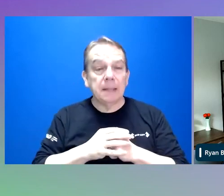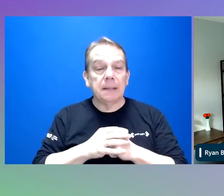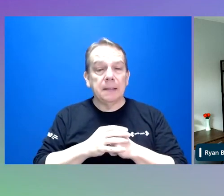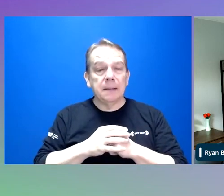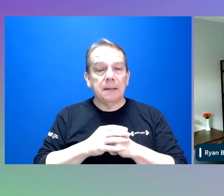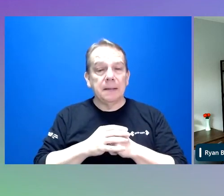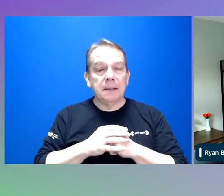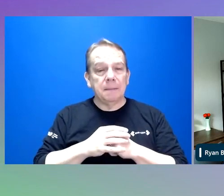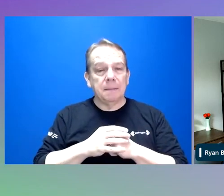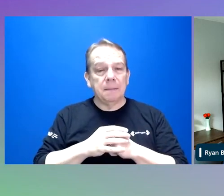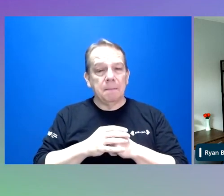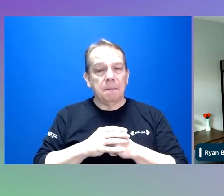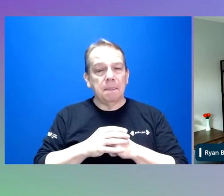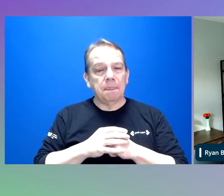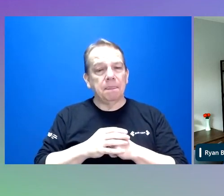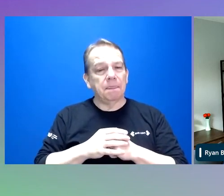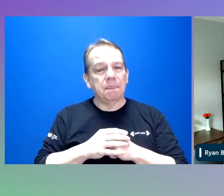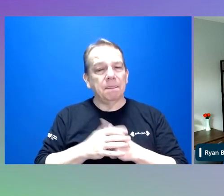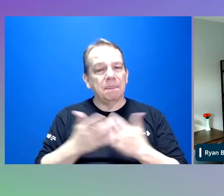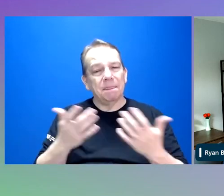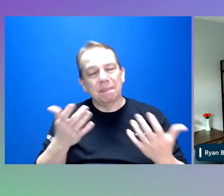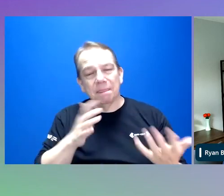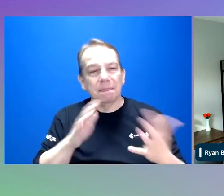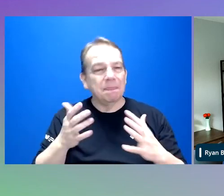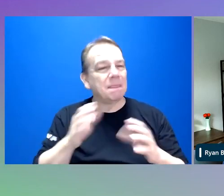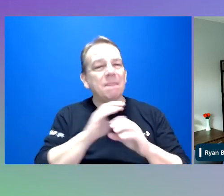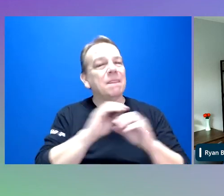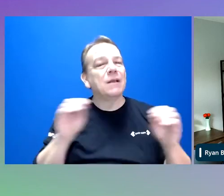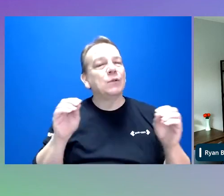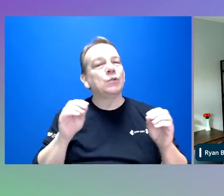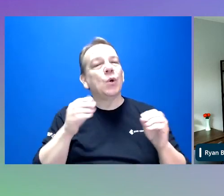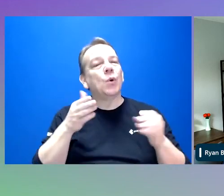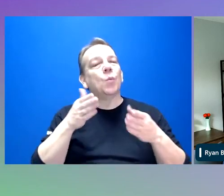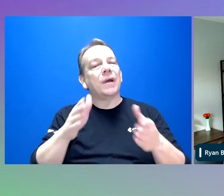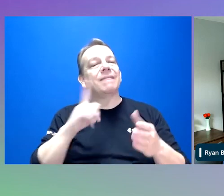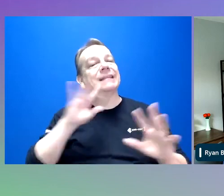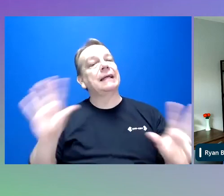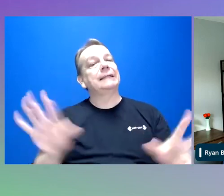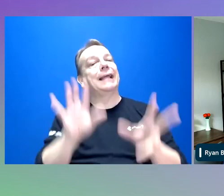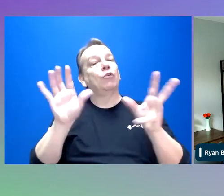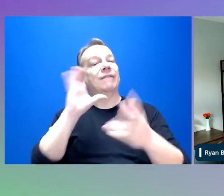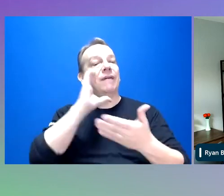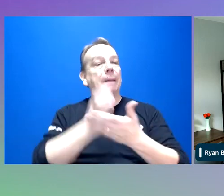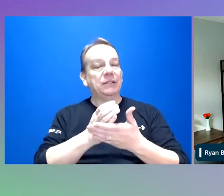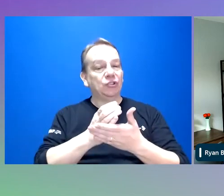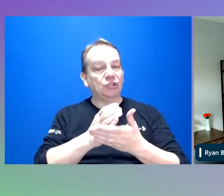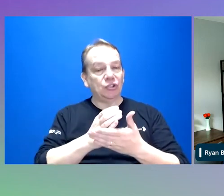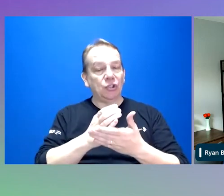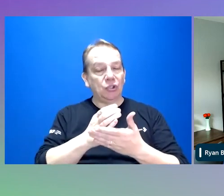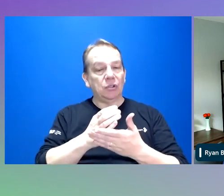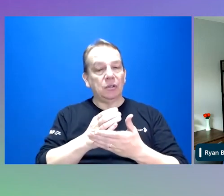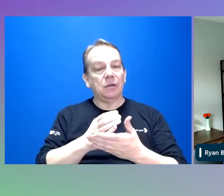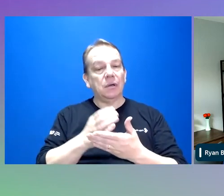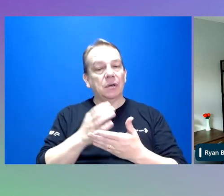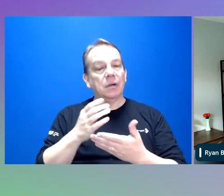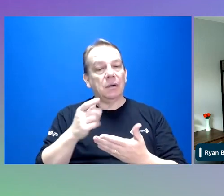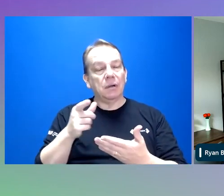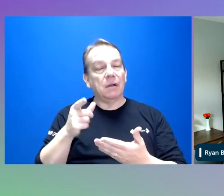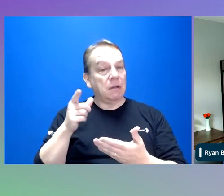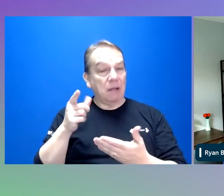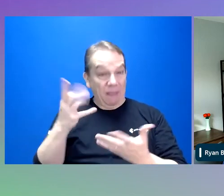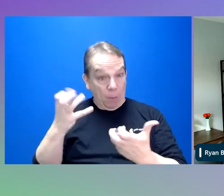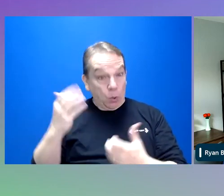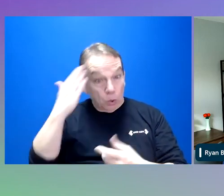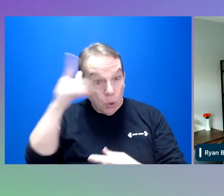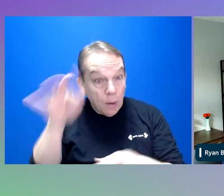there's really, in a way, there's no such thing as a decorative image, because any image they're going to want to know whether